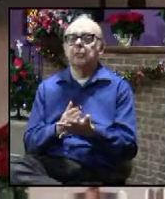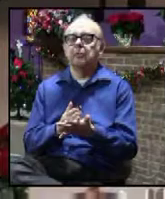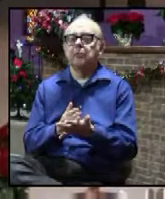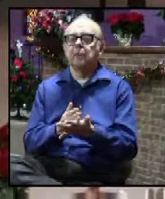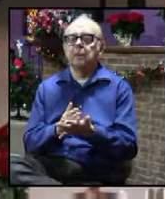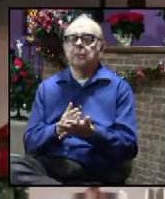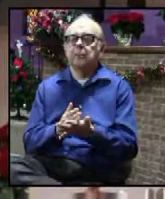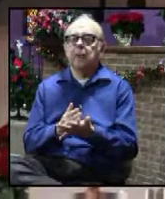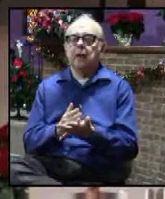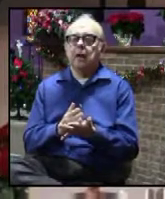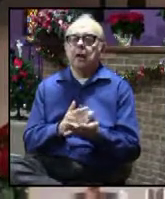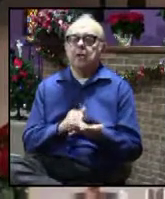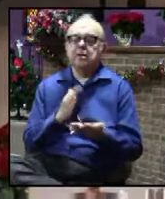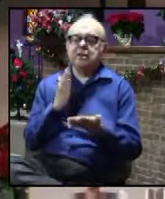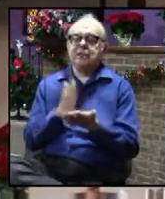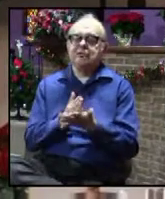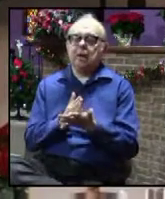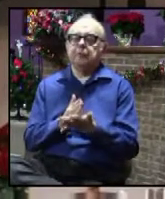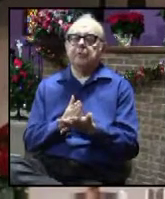It stopped.